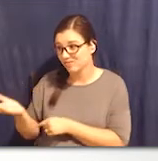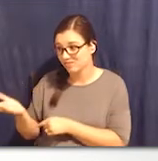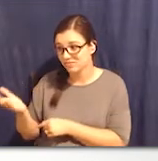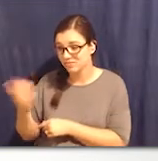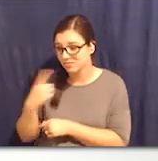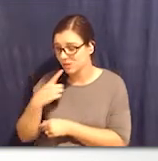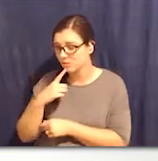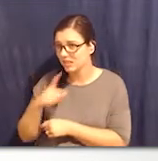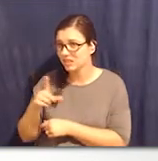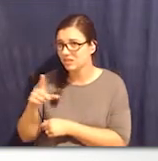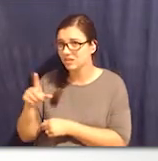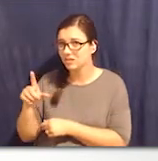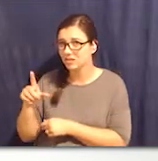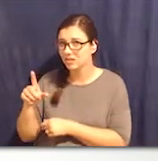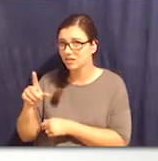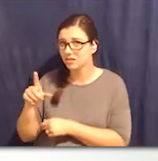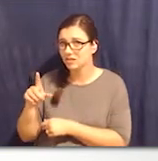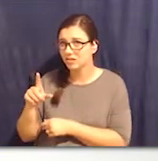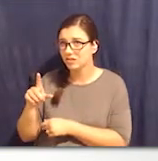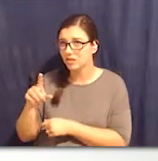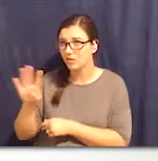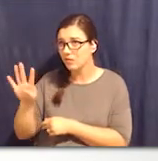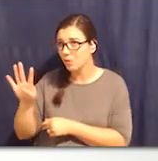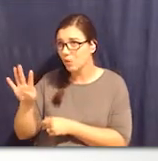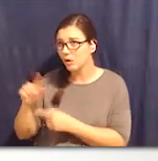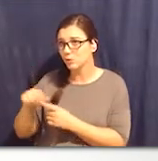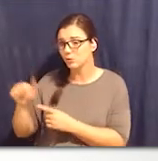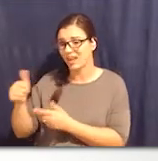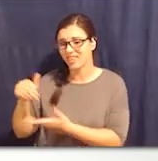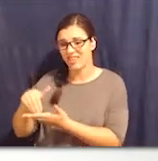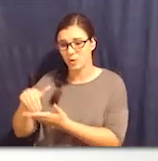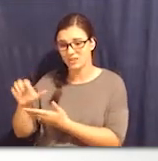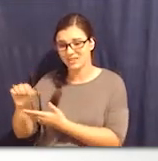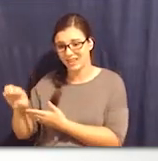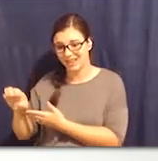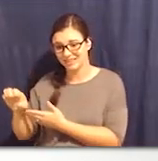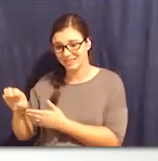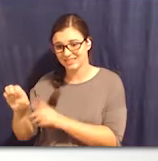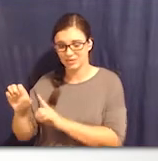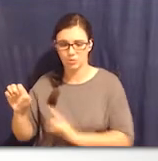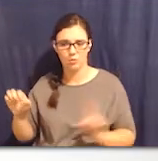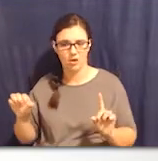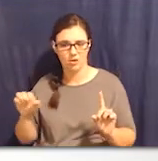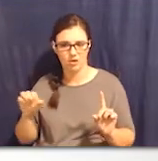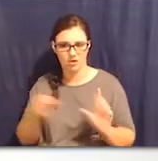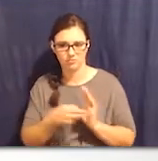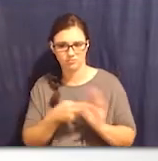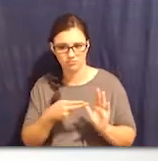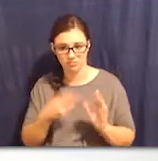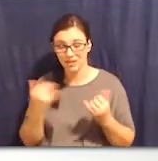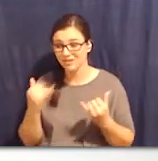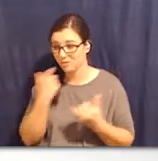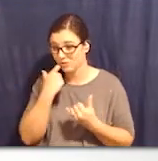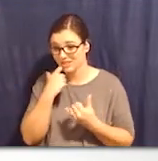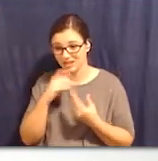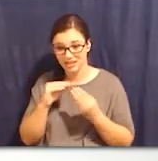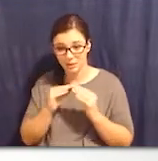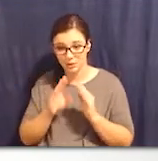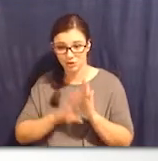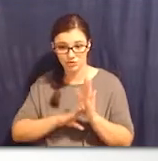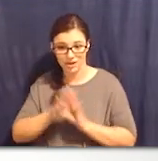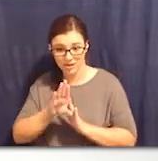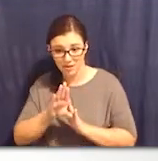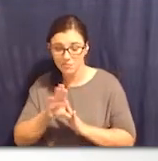the numbers were about what you said, about one or 4 per 10,000 cases, and the numbers have gone up, I think